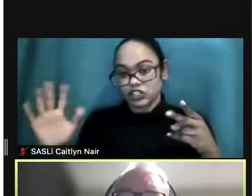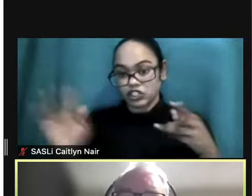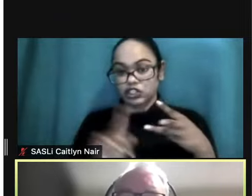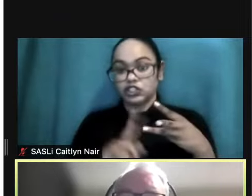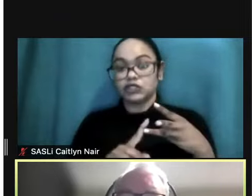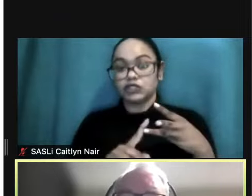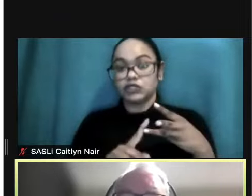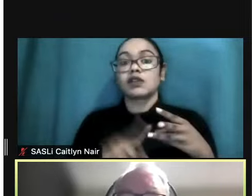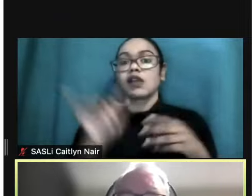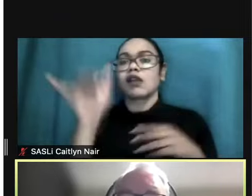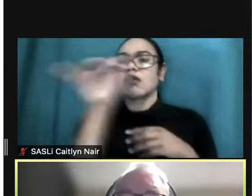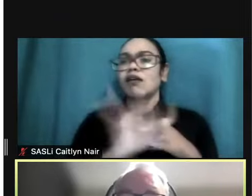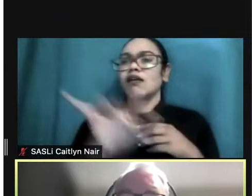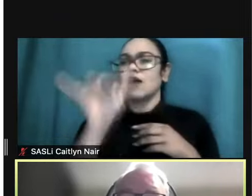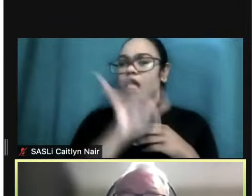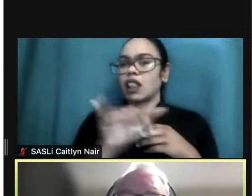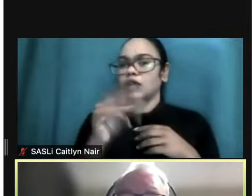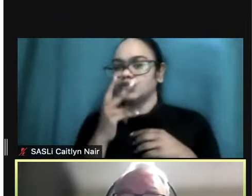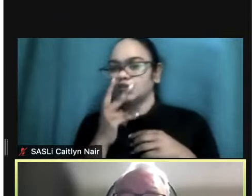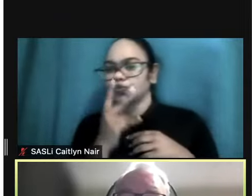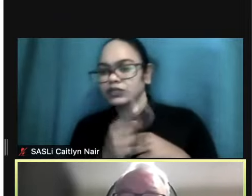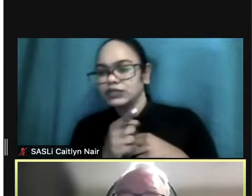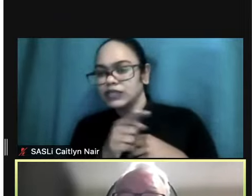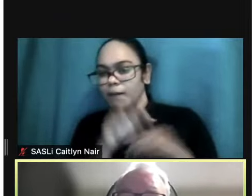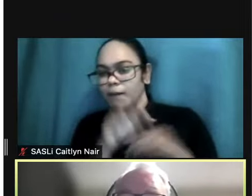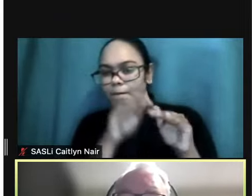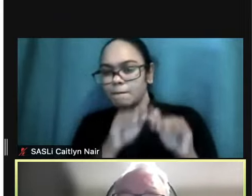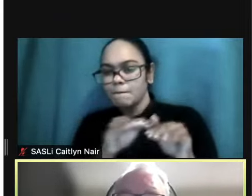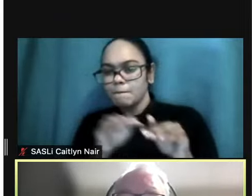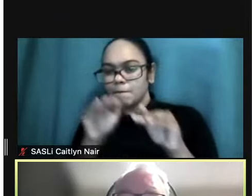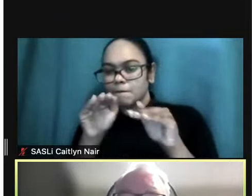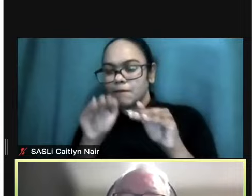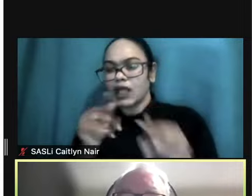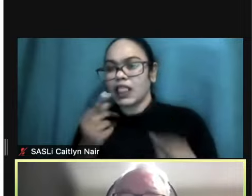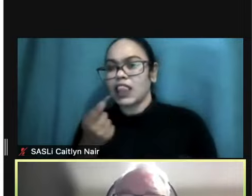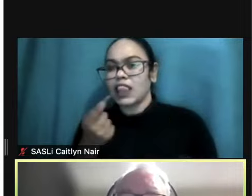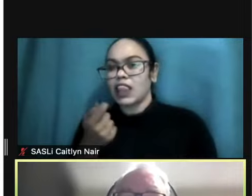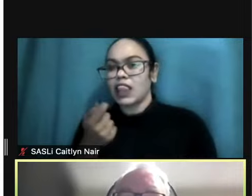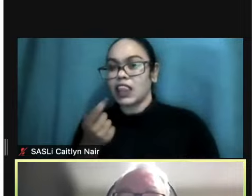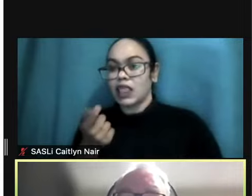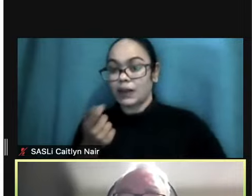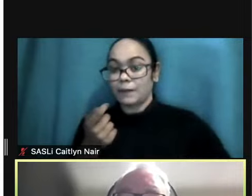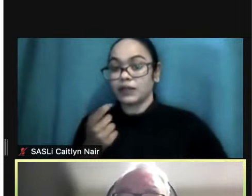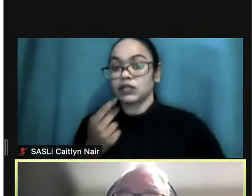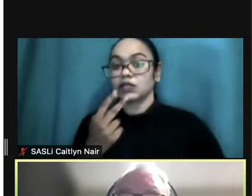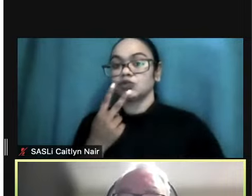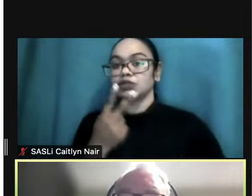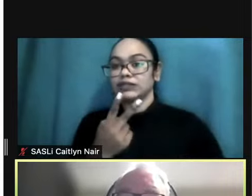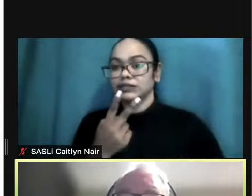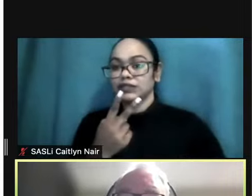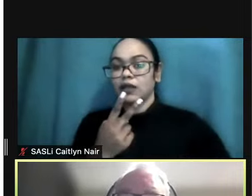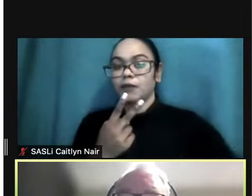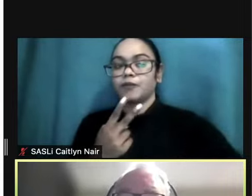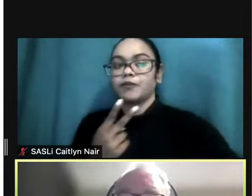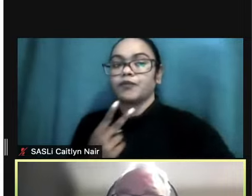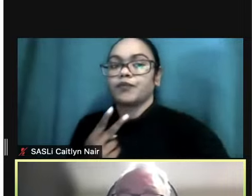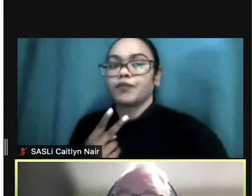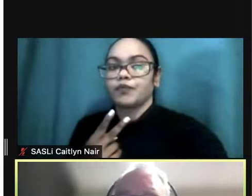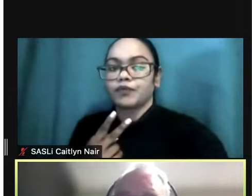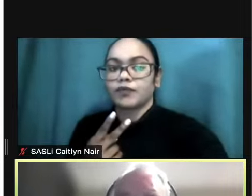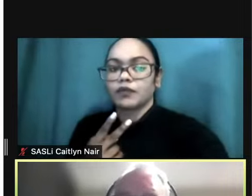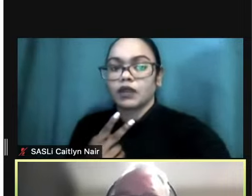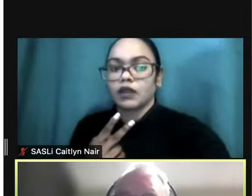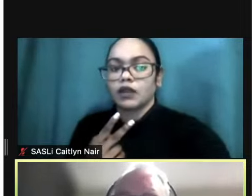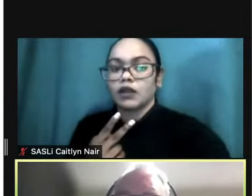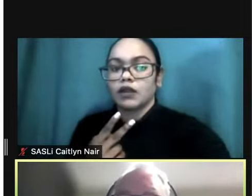In the yellow, you can just see there at the bottom another variant that we flagged a few months ago that we were